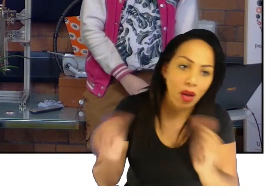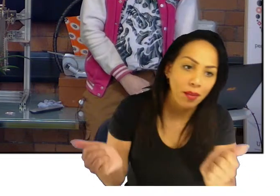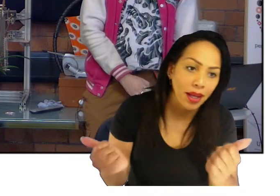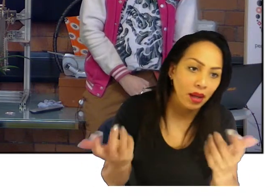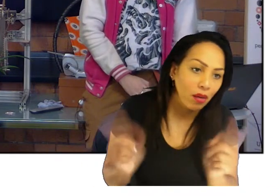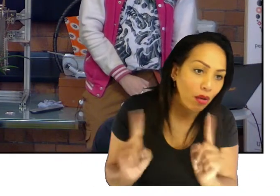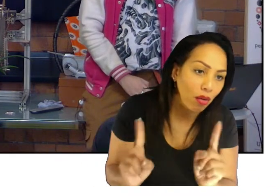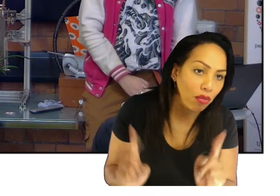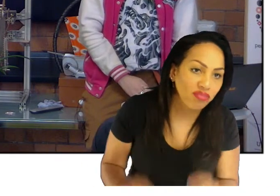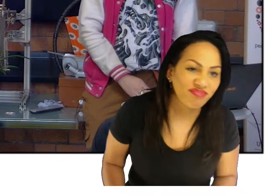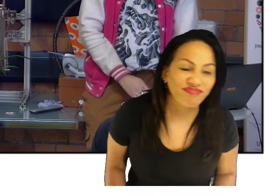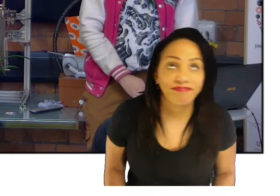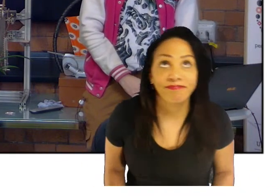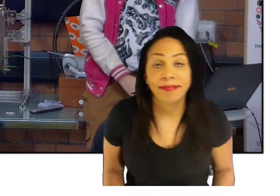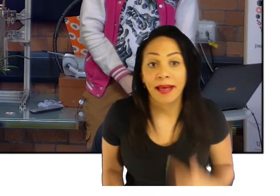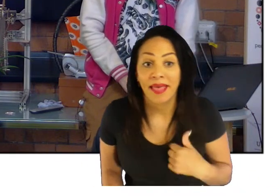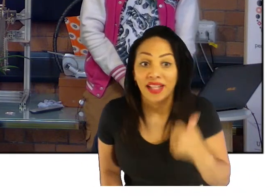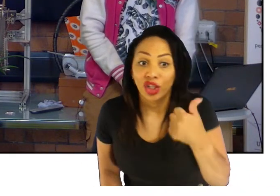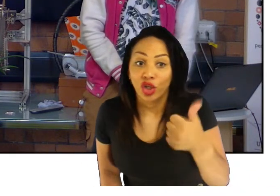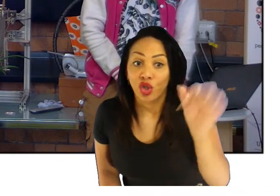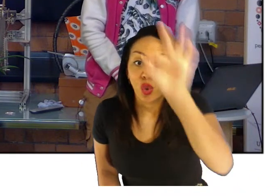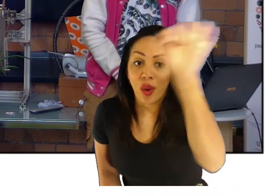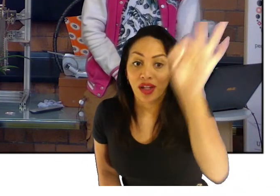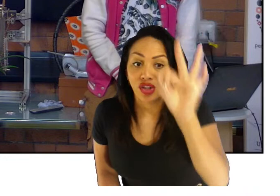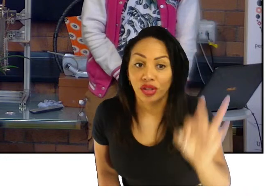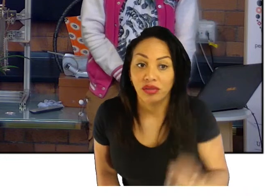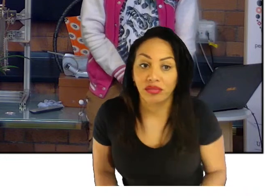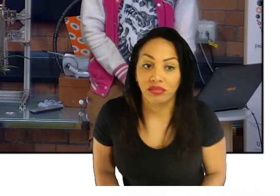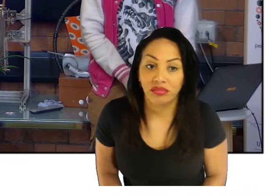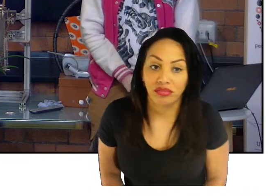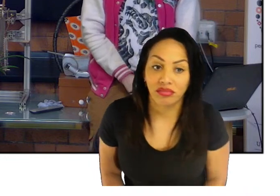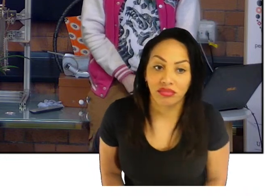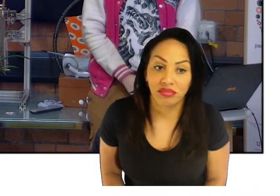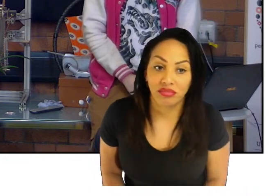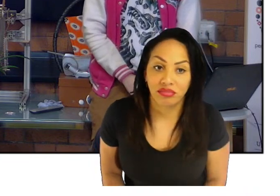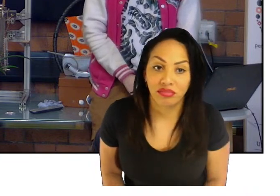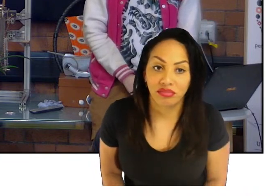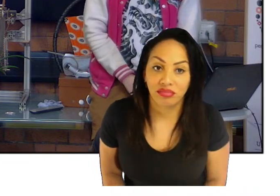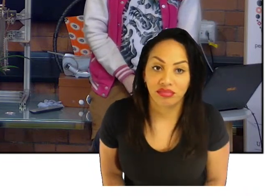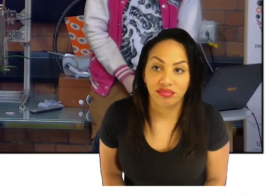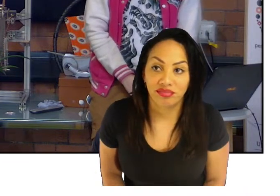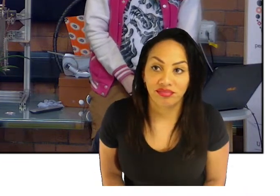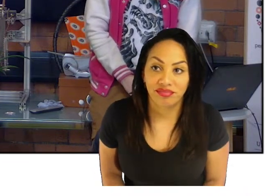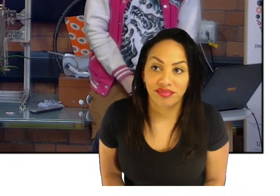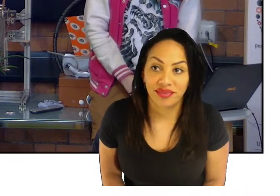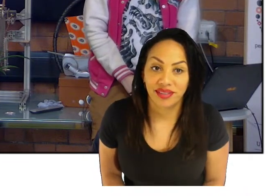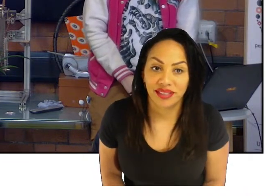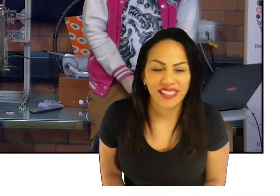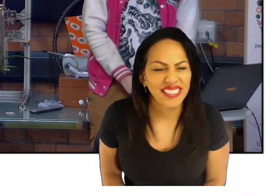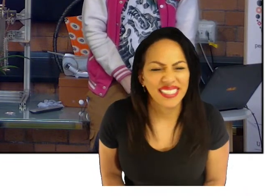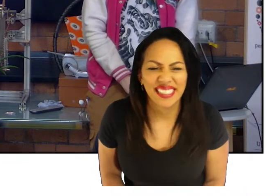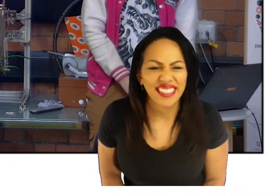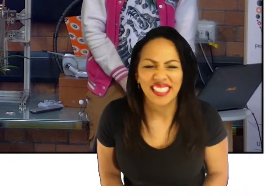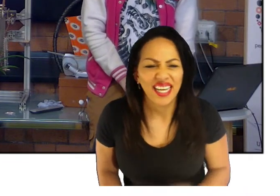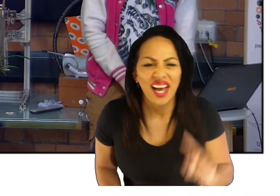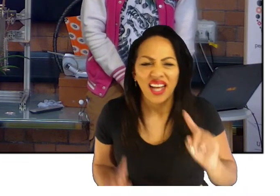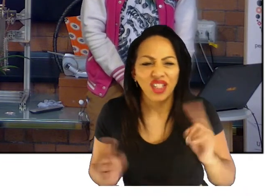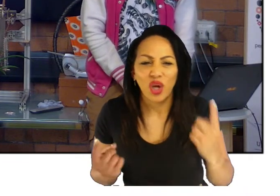It's a good question. Are there routes that shortcut, not necessarily the full overthrow of capitalism, but certainly a place